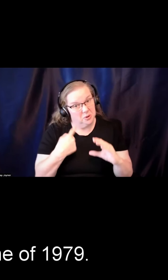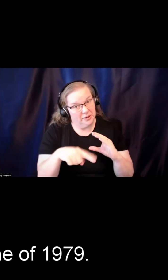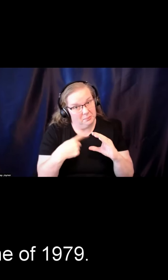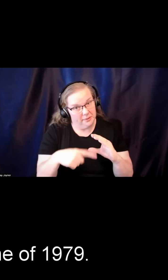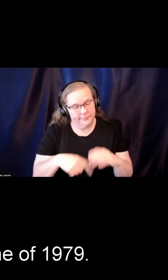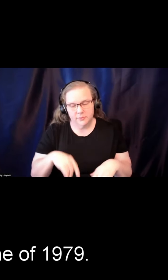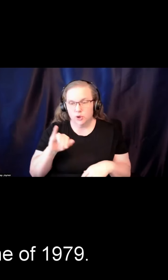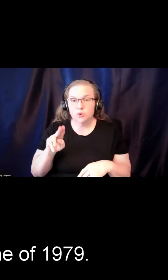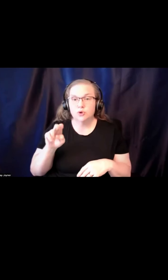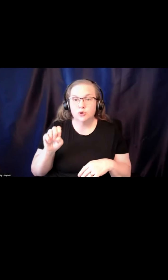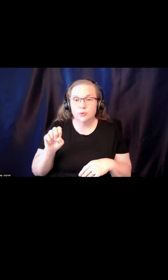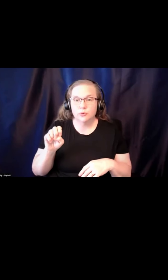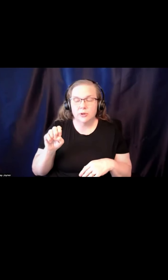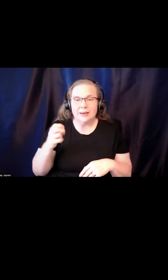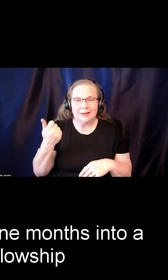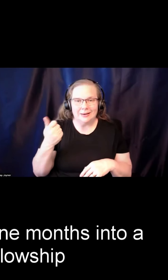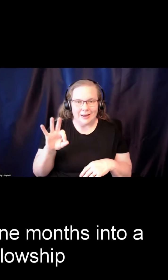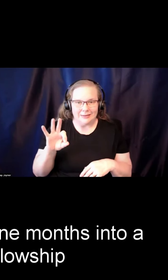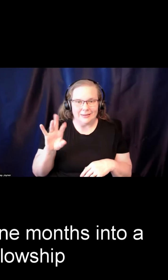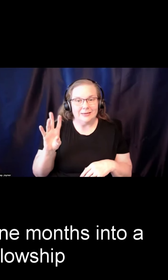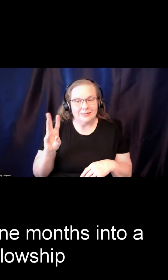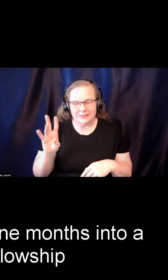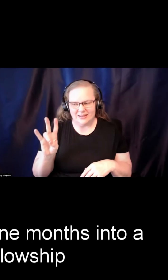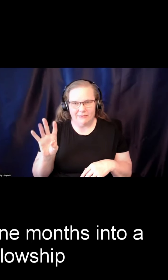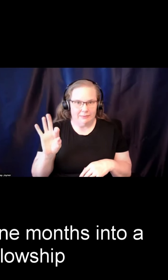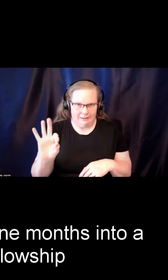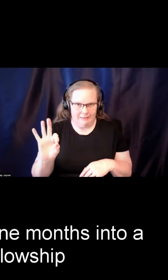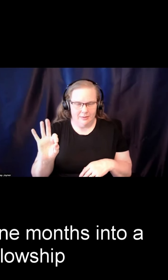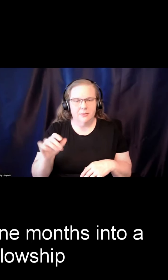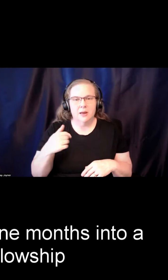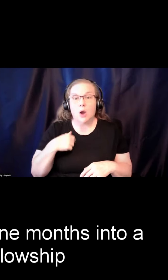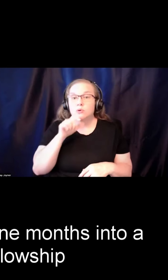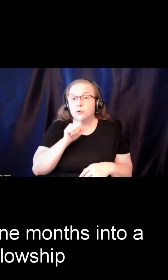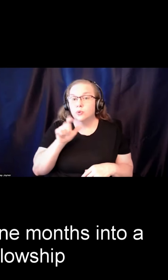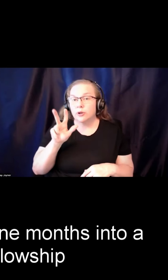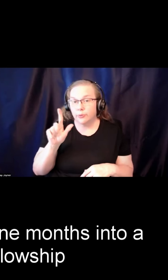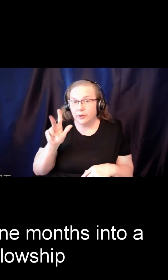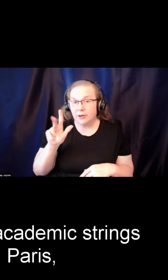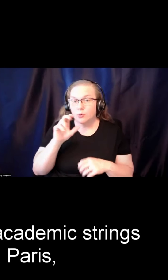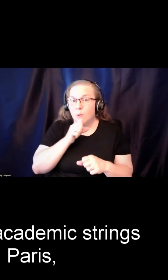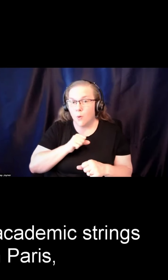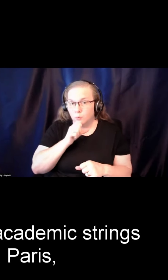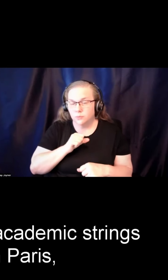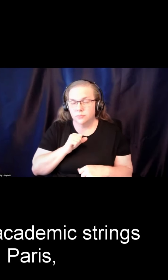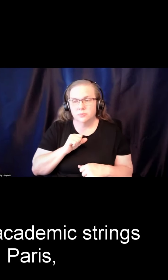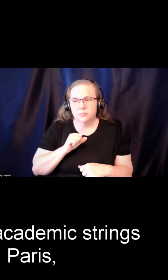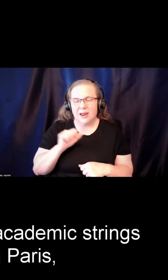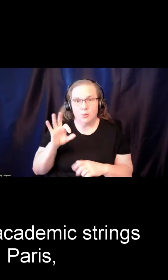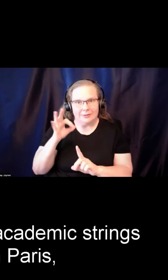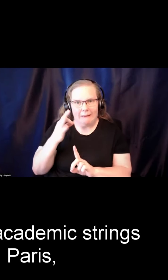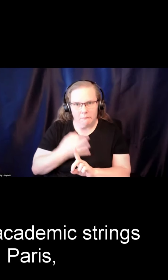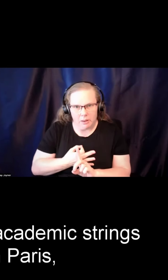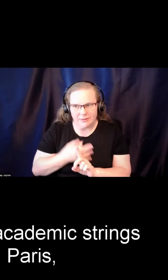in June of 1979. I was 23 years old, 9 months into a year-long fellowship to live and